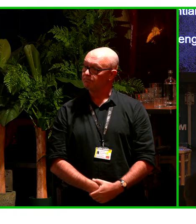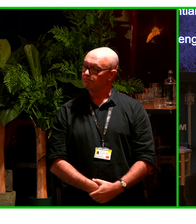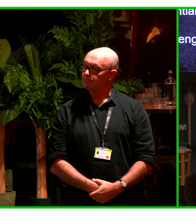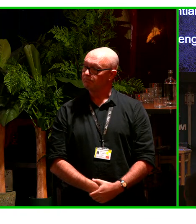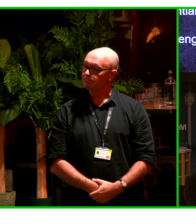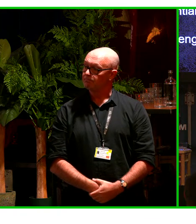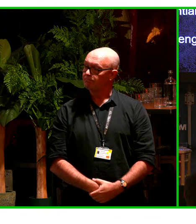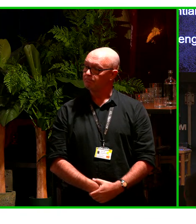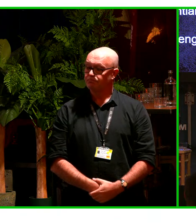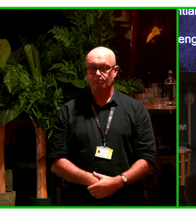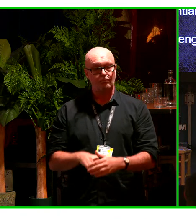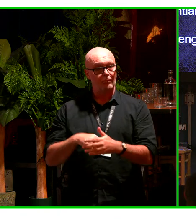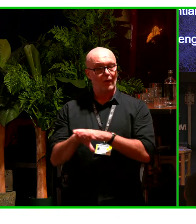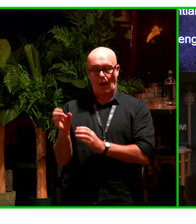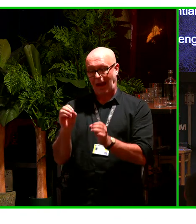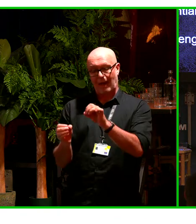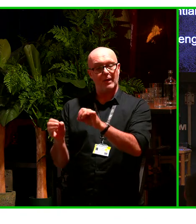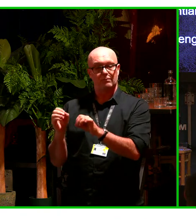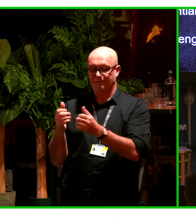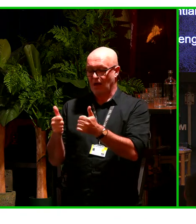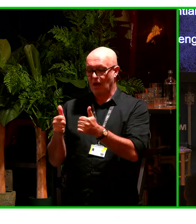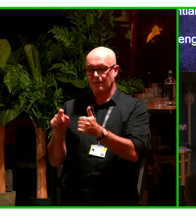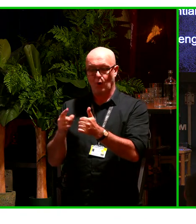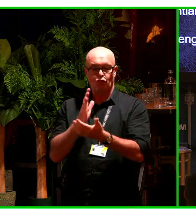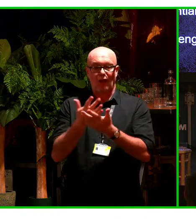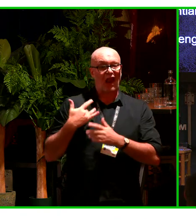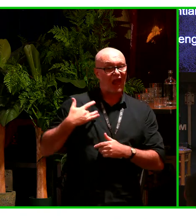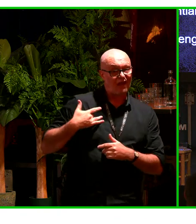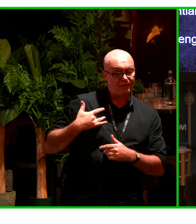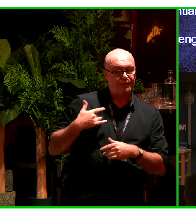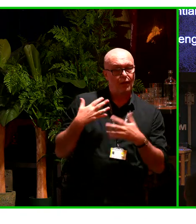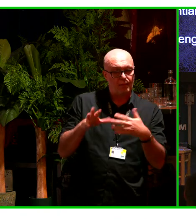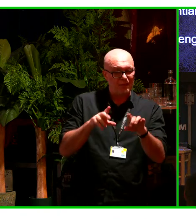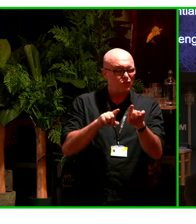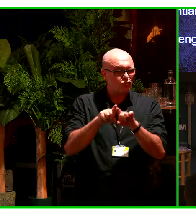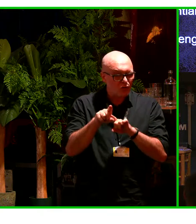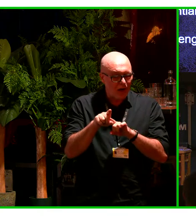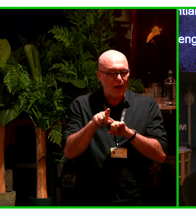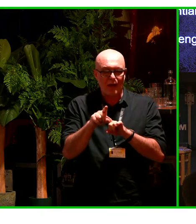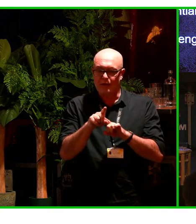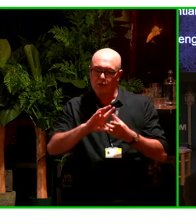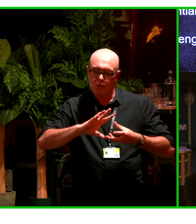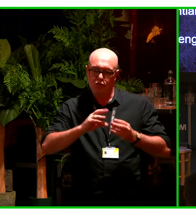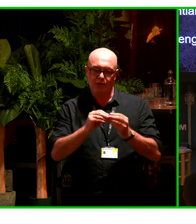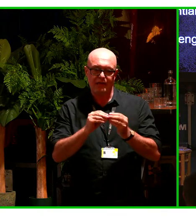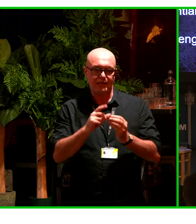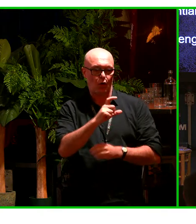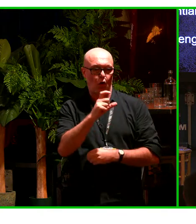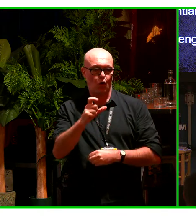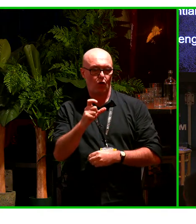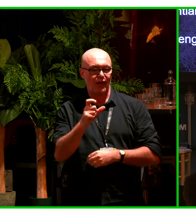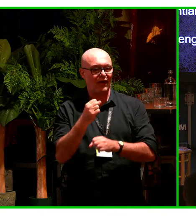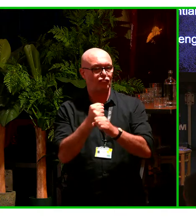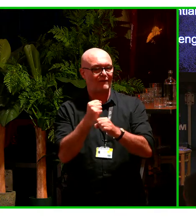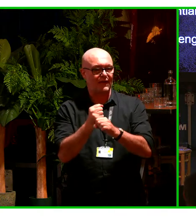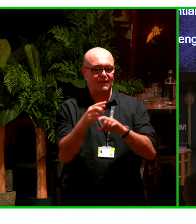of the lab only in May this year, and we constructed the world's first ever graphene-enhanced concrete slab. And since then,